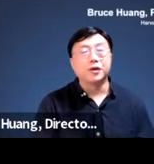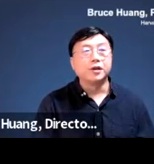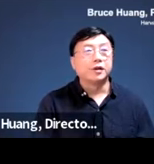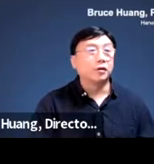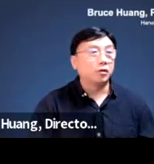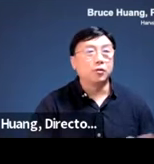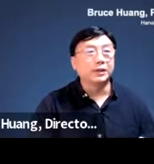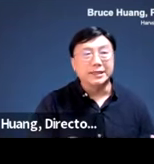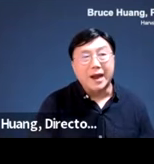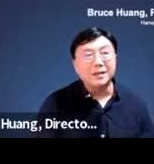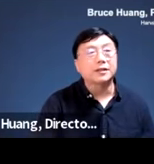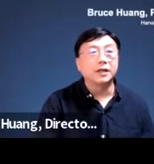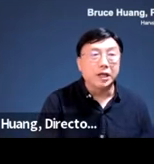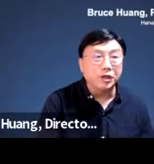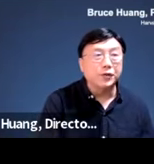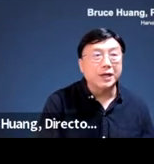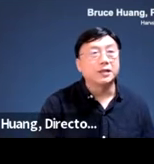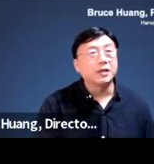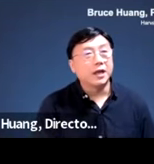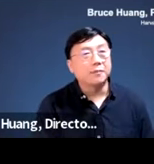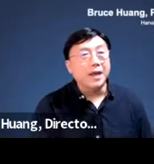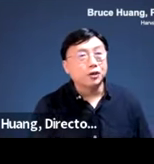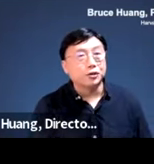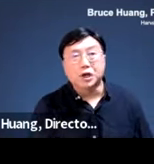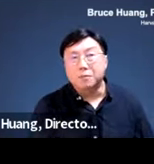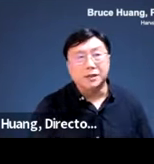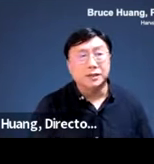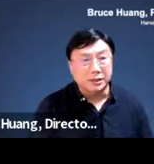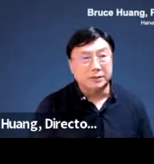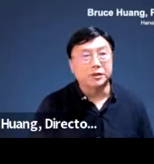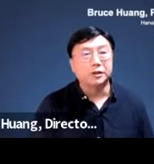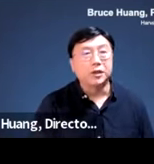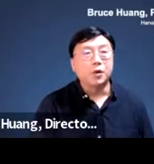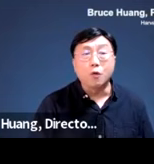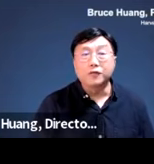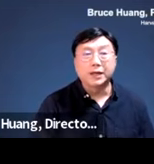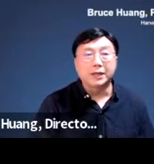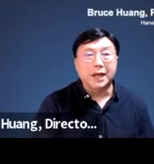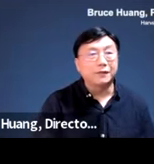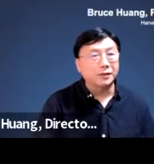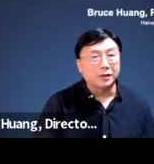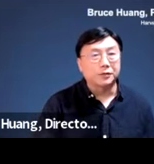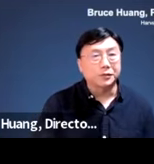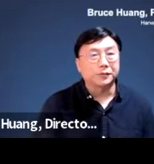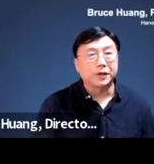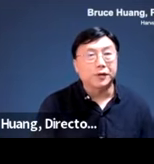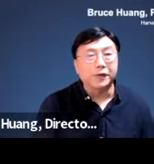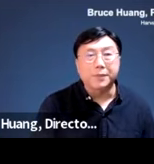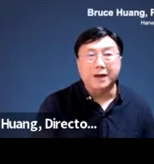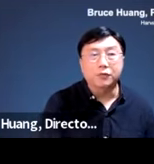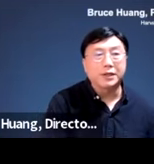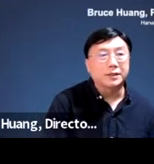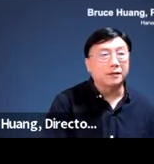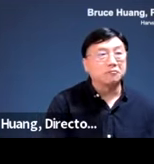thinker who designs, integrates, and manages complex systems over their life cycles.